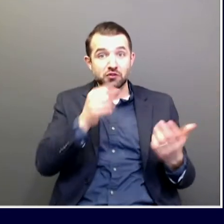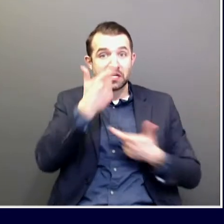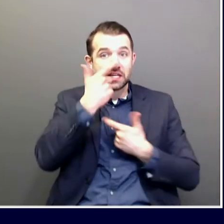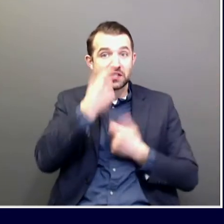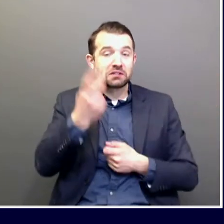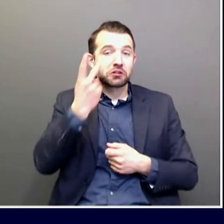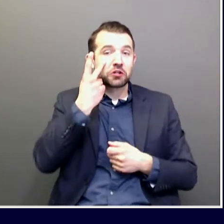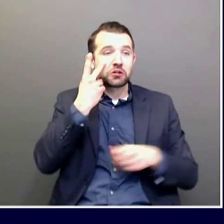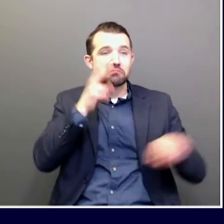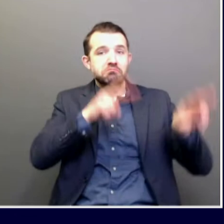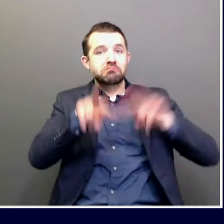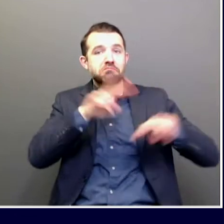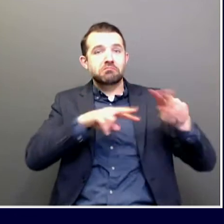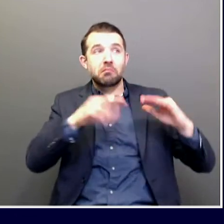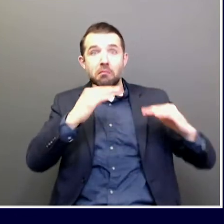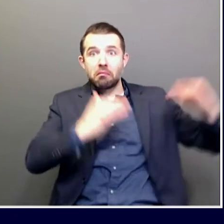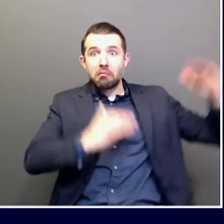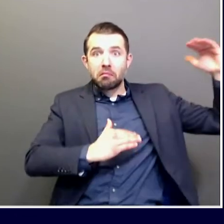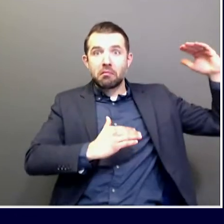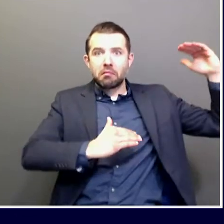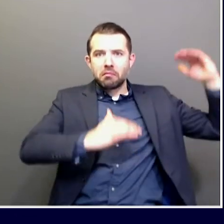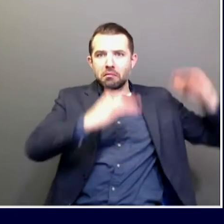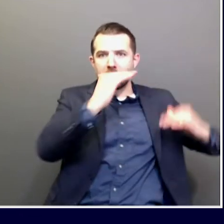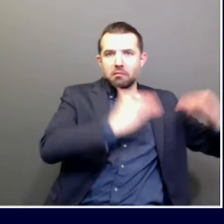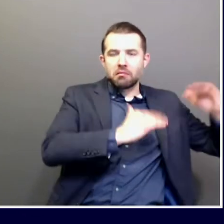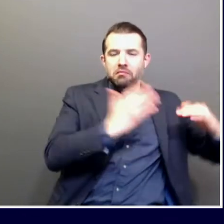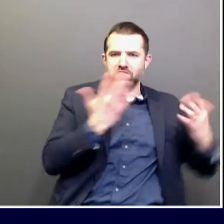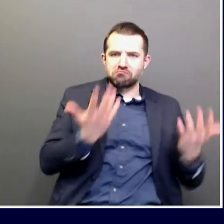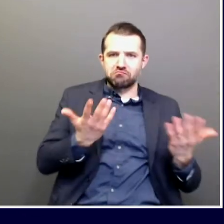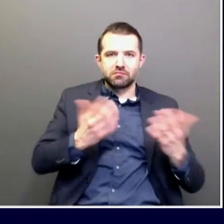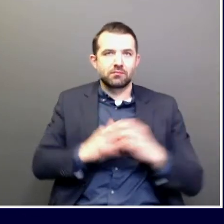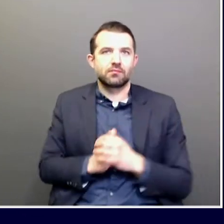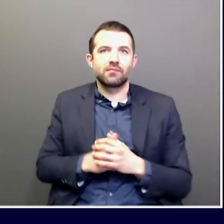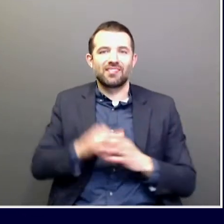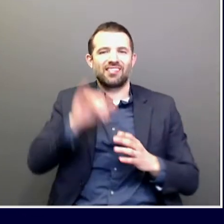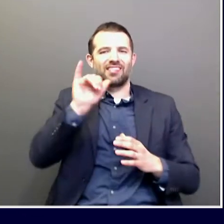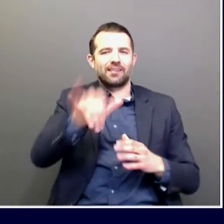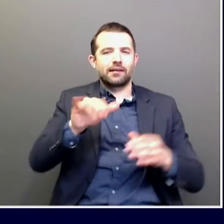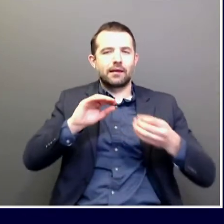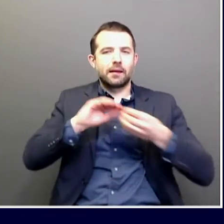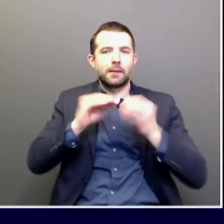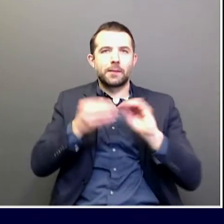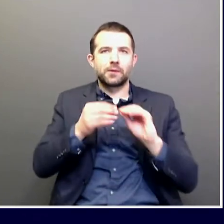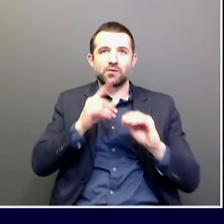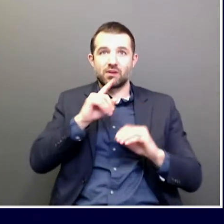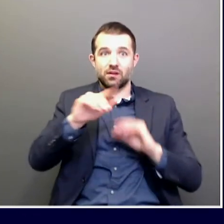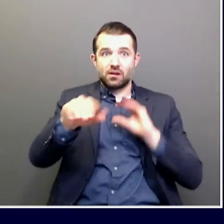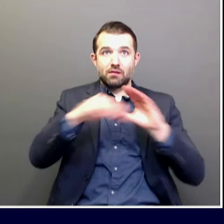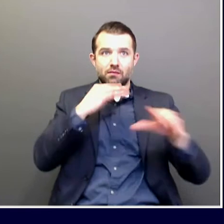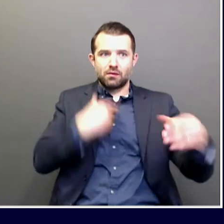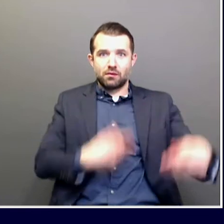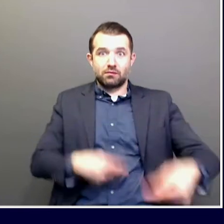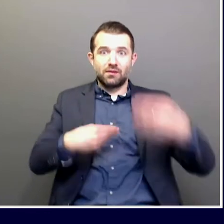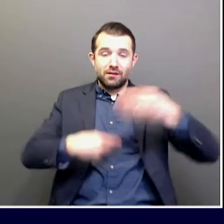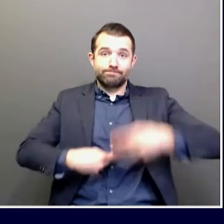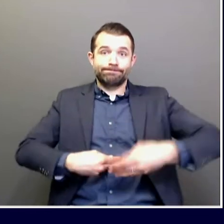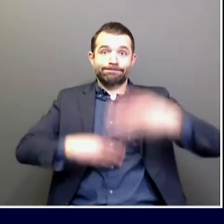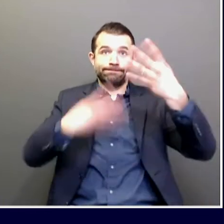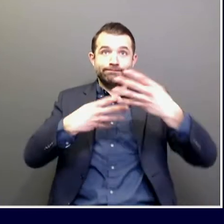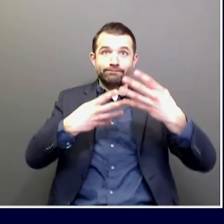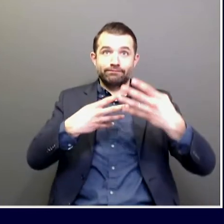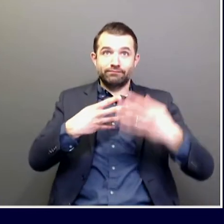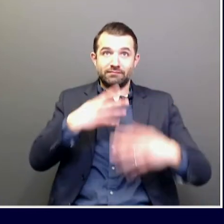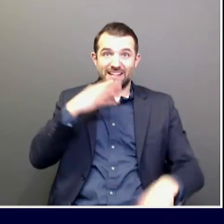Okay, second question. Looking at the data that characterizes deaths by county and age and